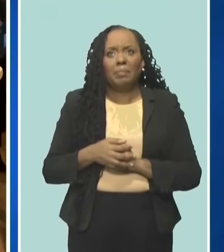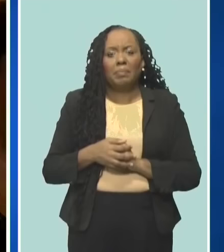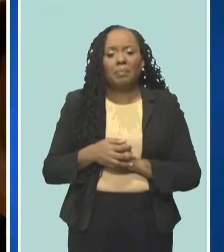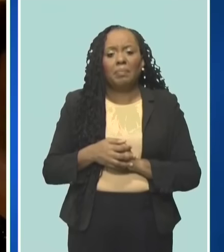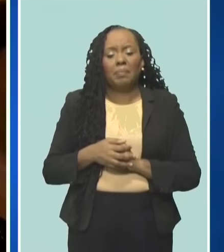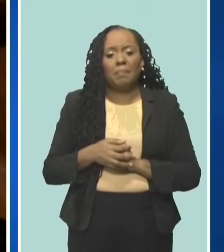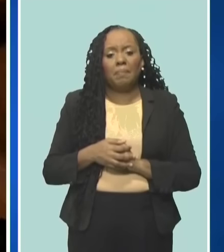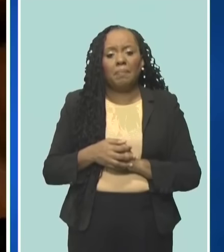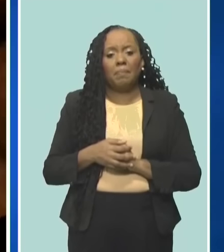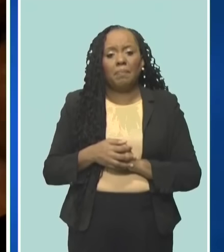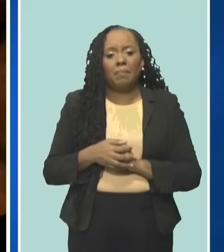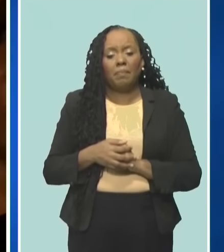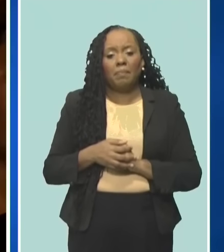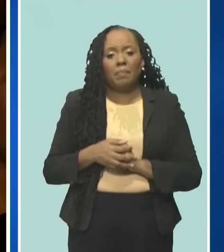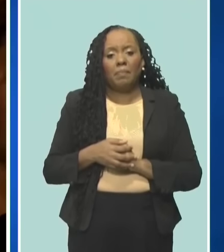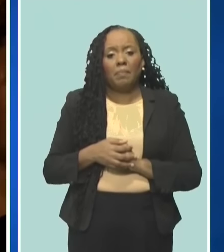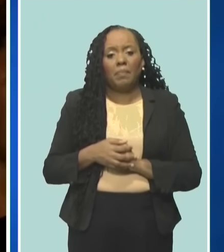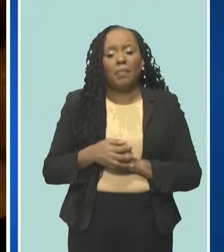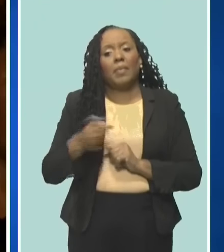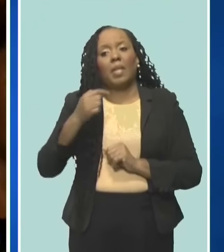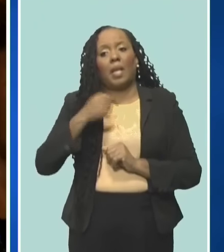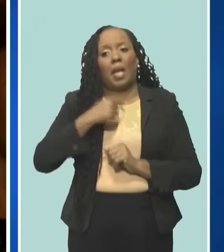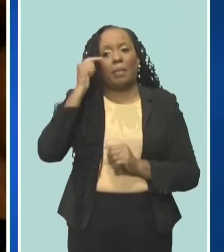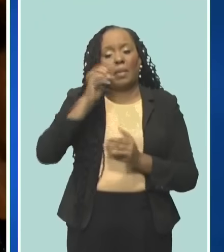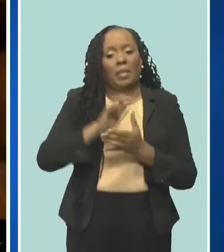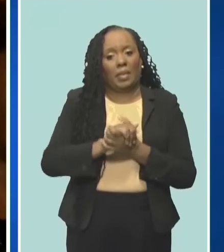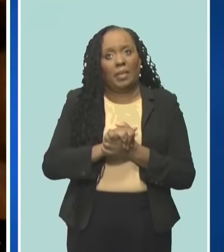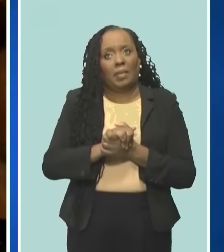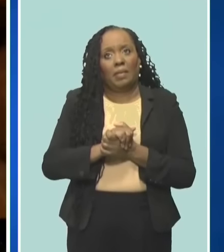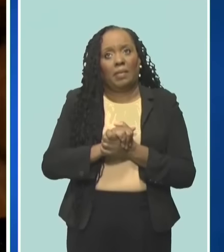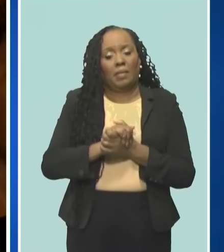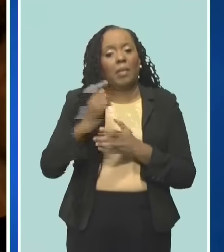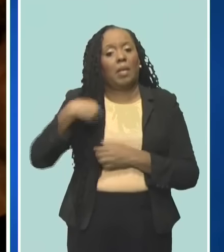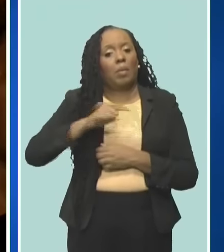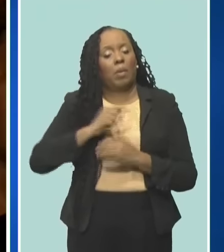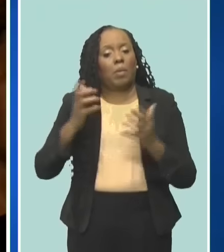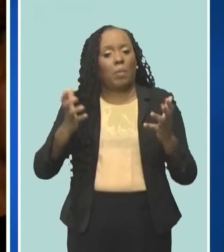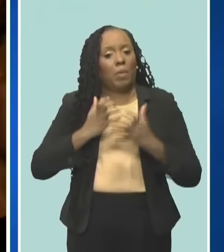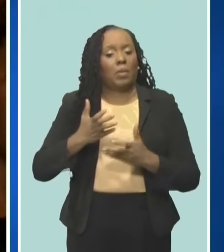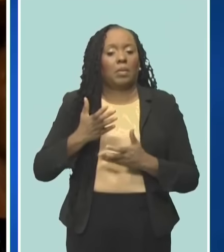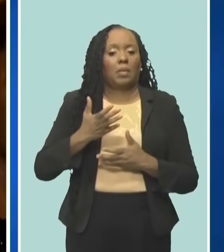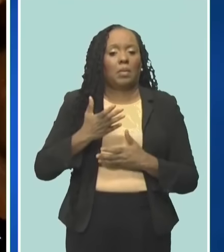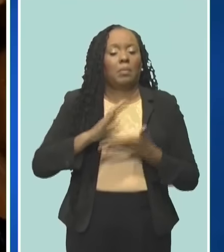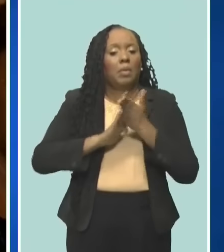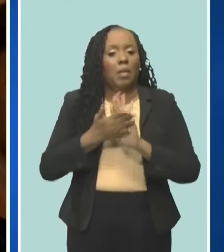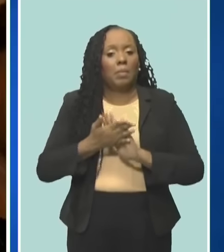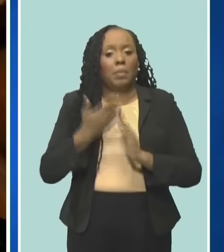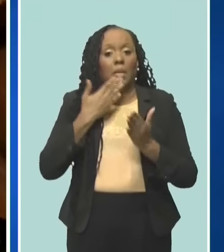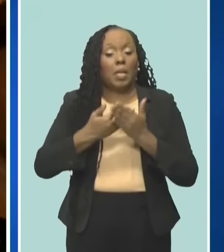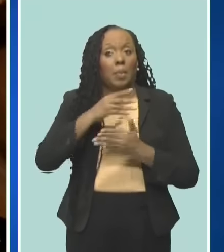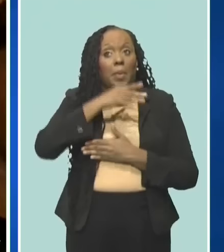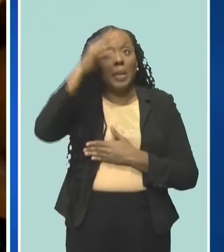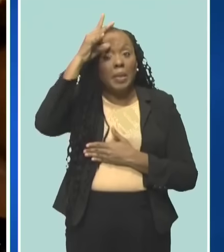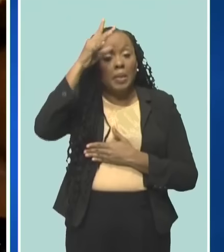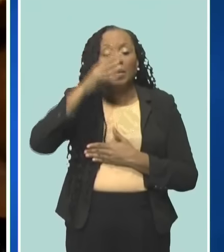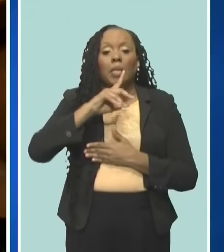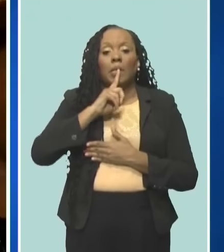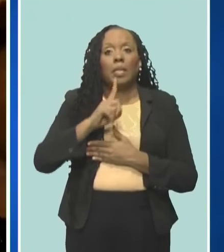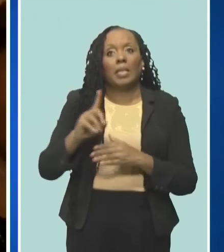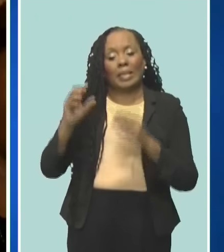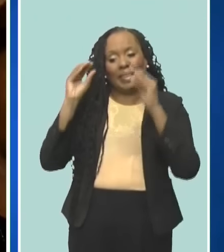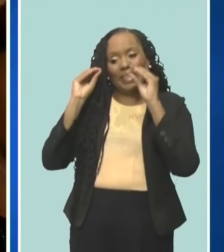is part of our DNA, I believe, as good parents, to try to inculcate that to those